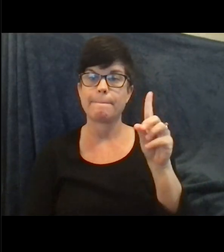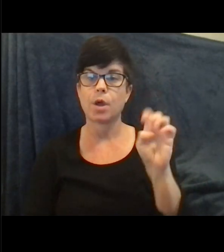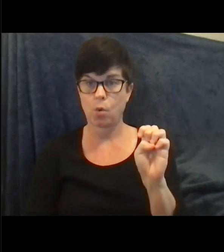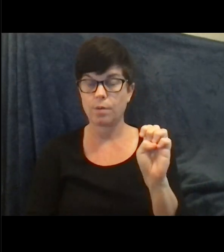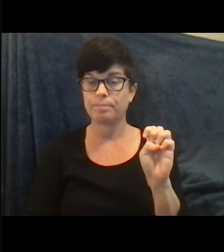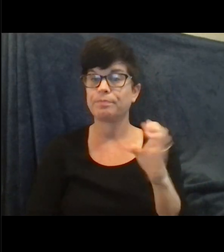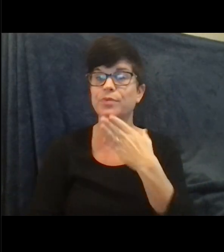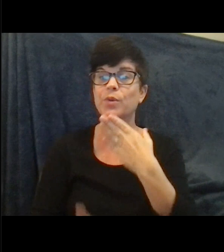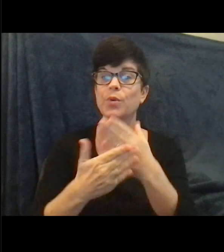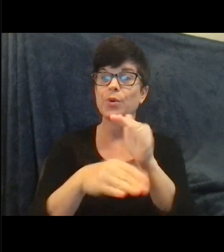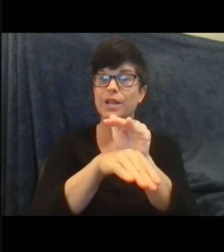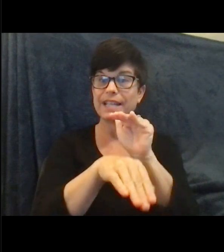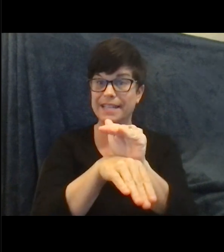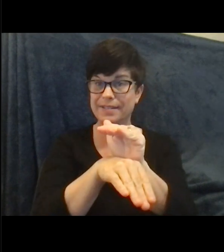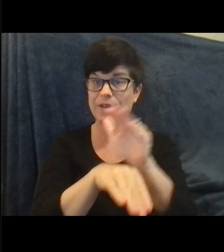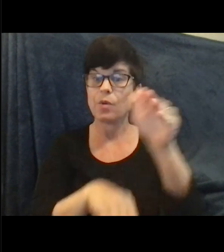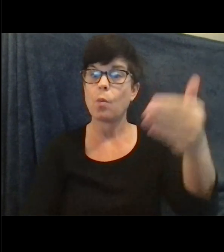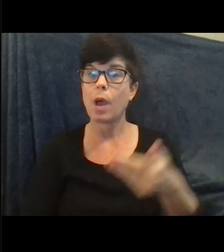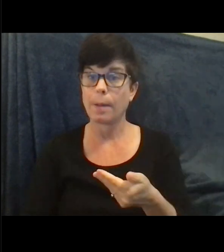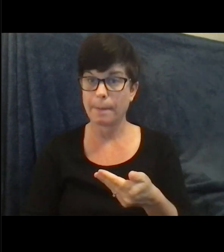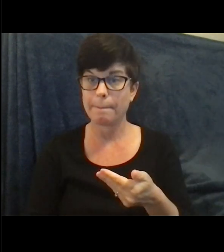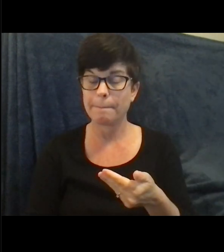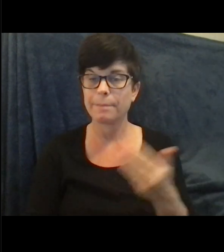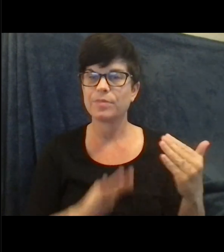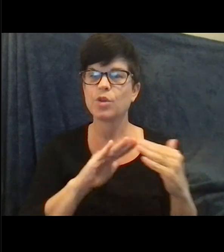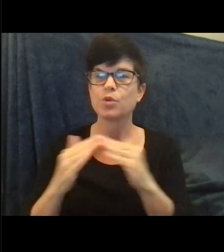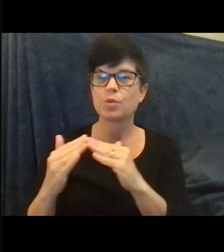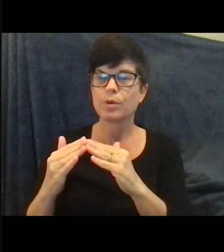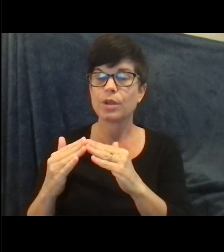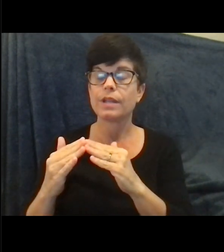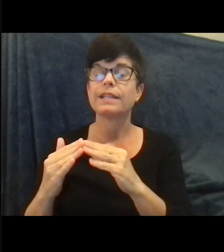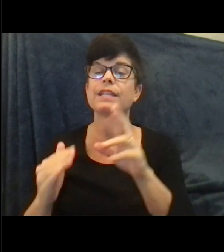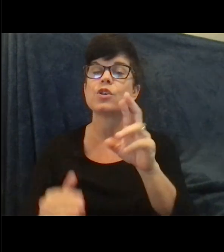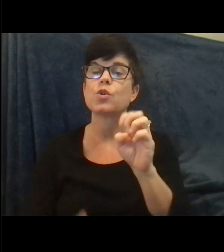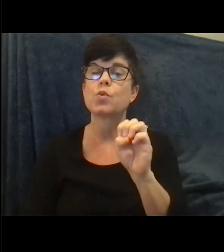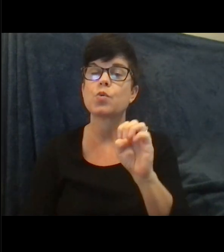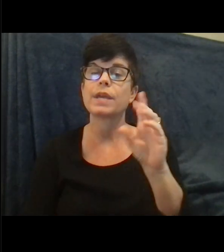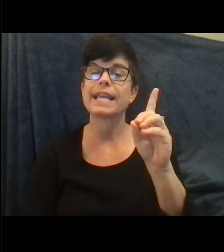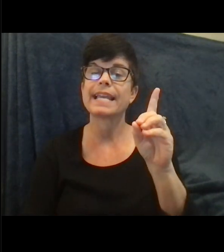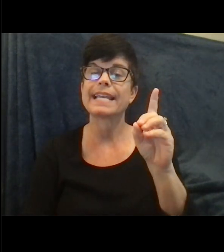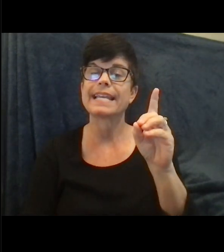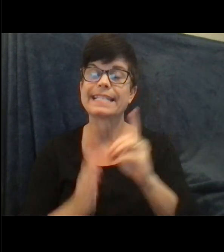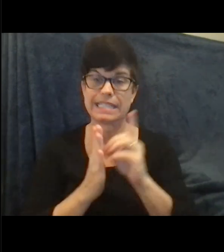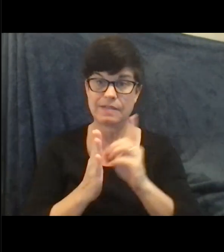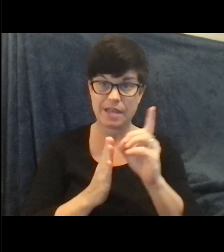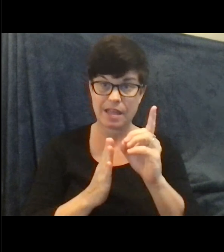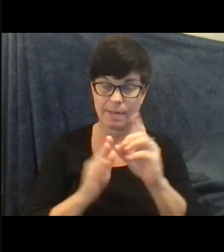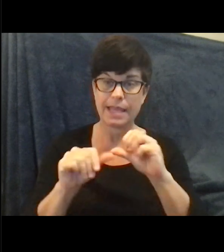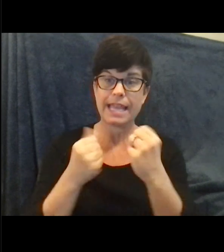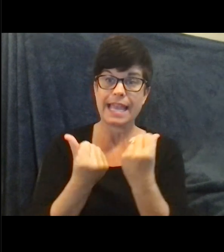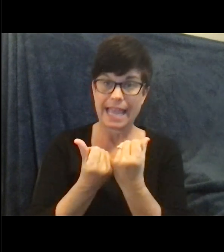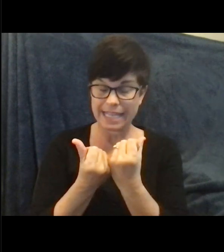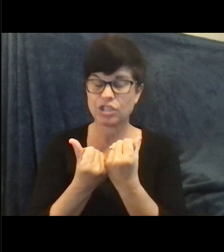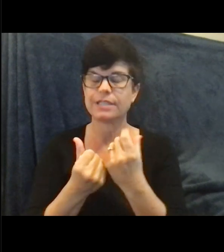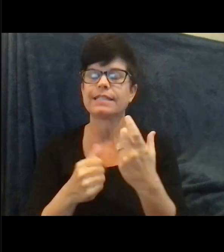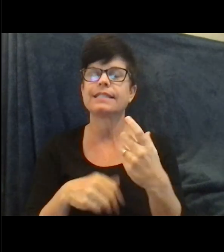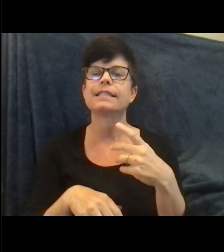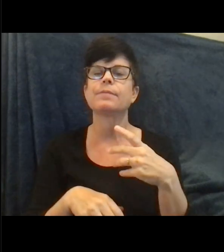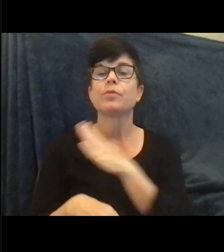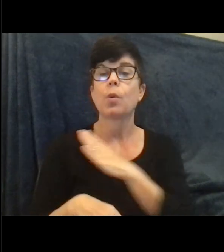Good evening, everybody, and welcome to our Community Redevelopment Agency Board Meeting of the City of Boynton Beach. Today is